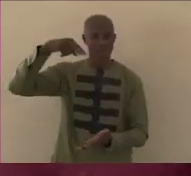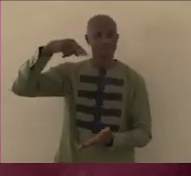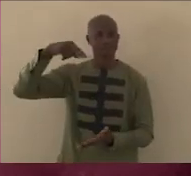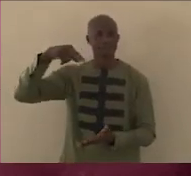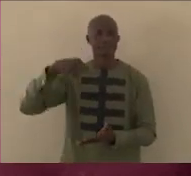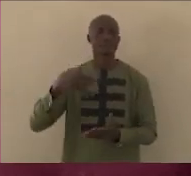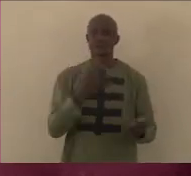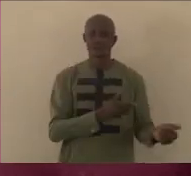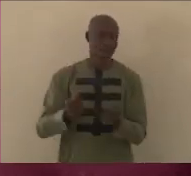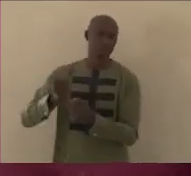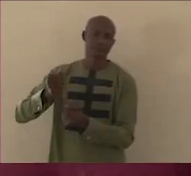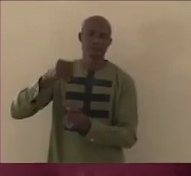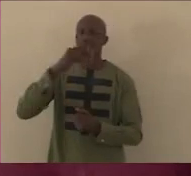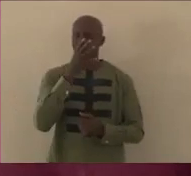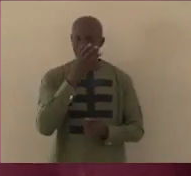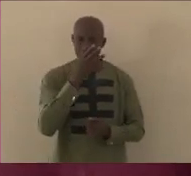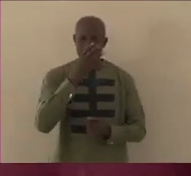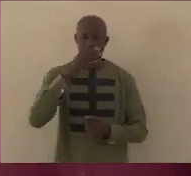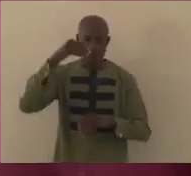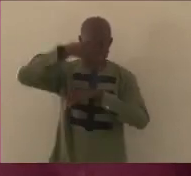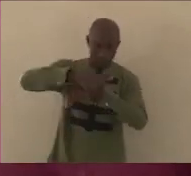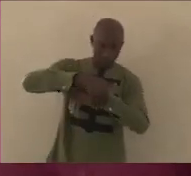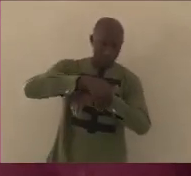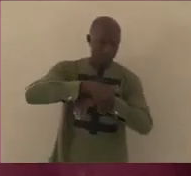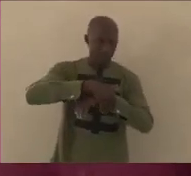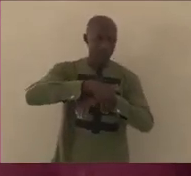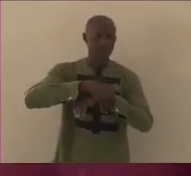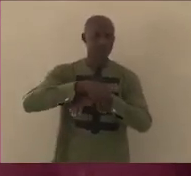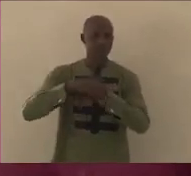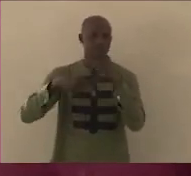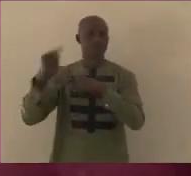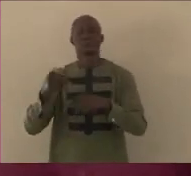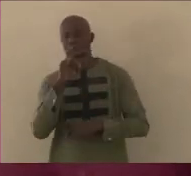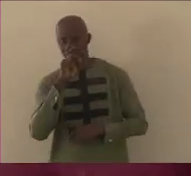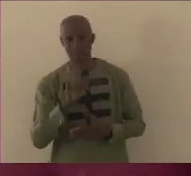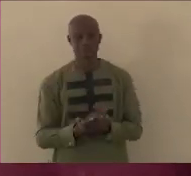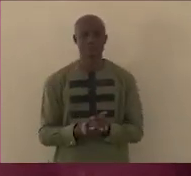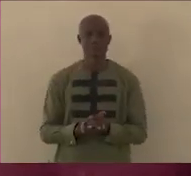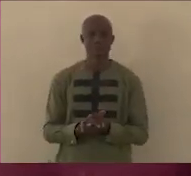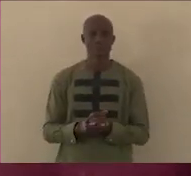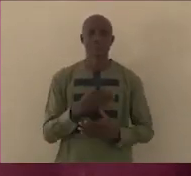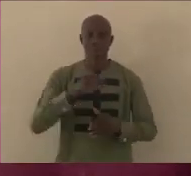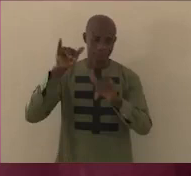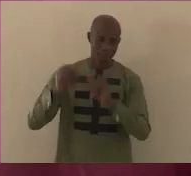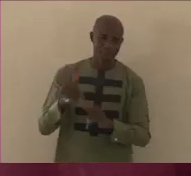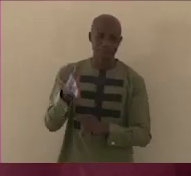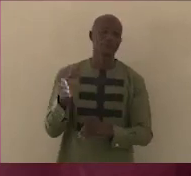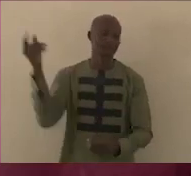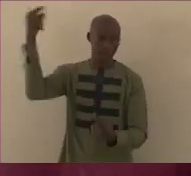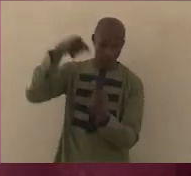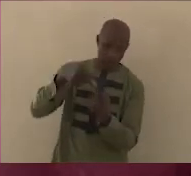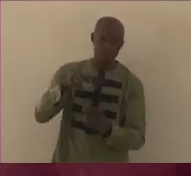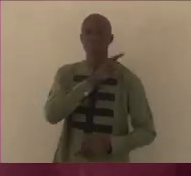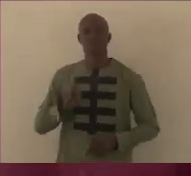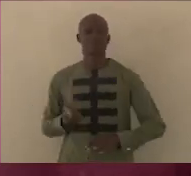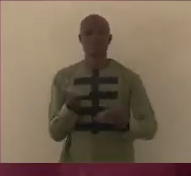rose and took the child and his mother by night and departed to Egypt and remained there until the